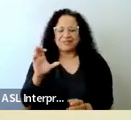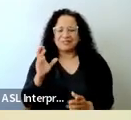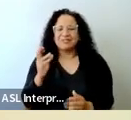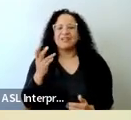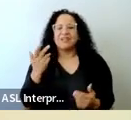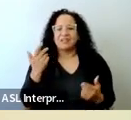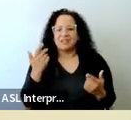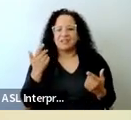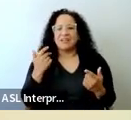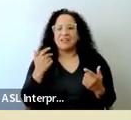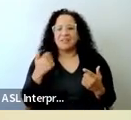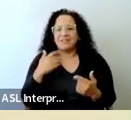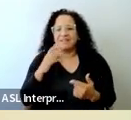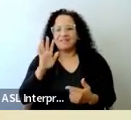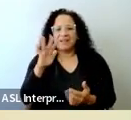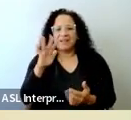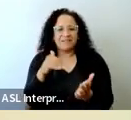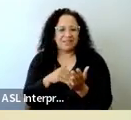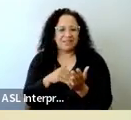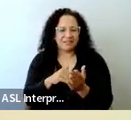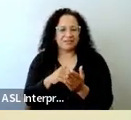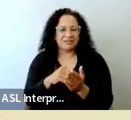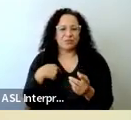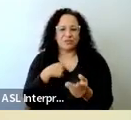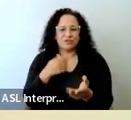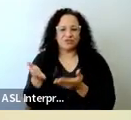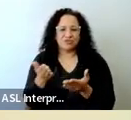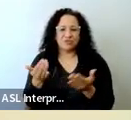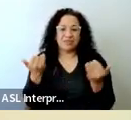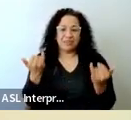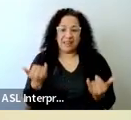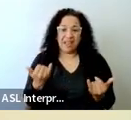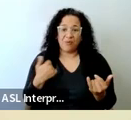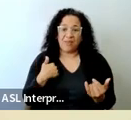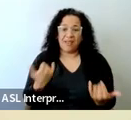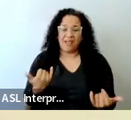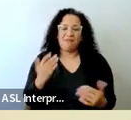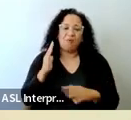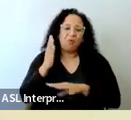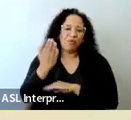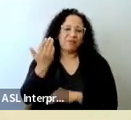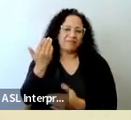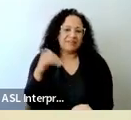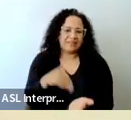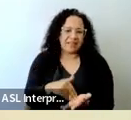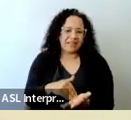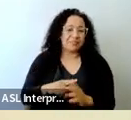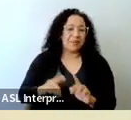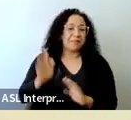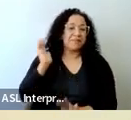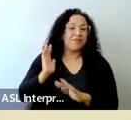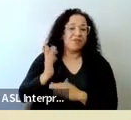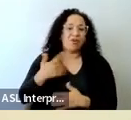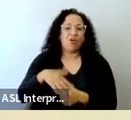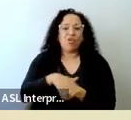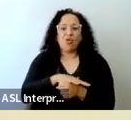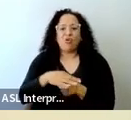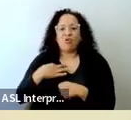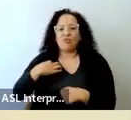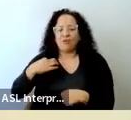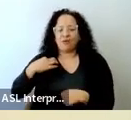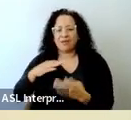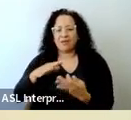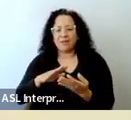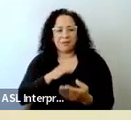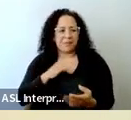had 5,000 individuals that were served. We now have actually over 13,000. But back then, our local volunteer advisory committee, they were just